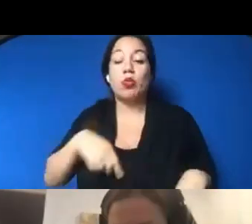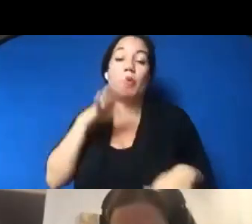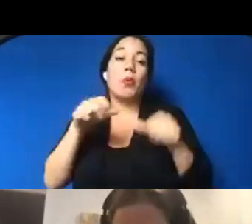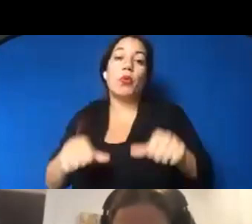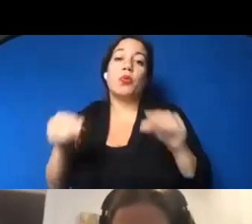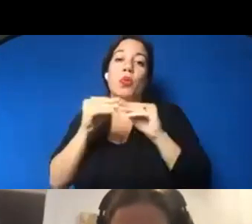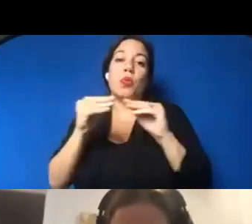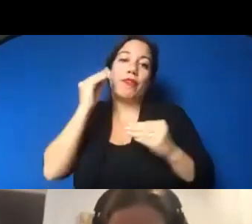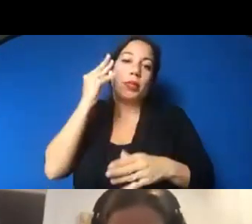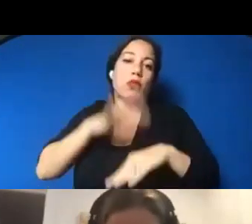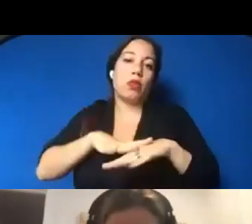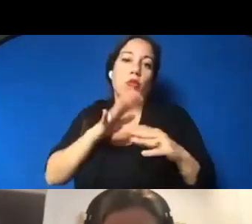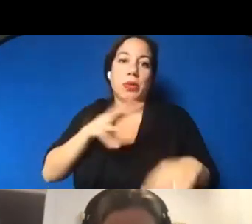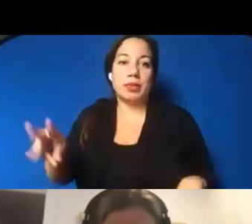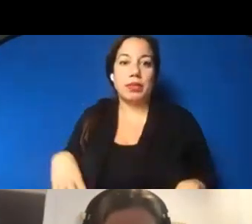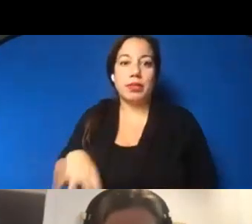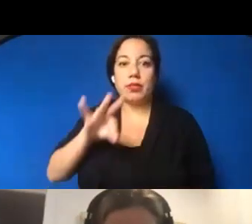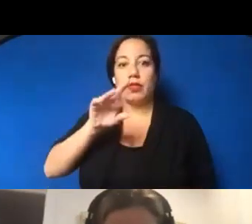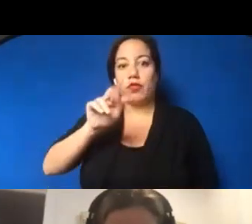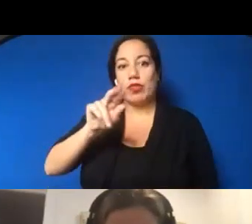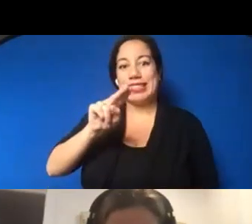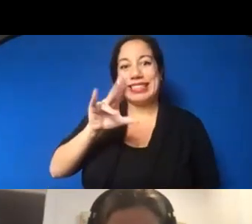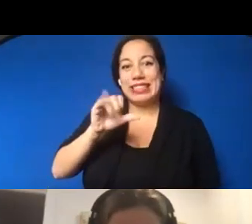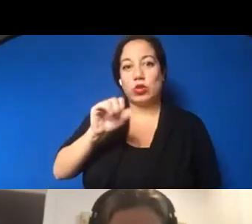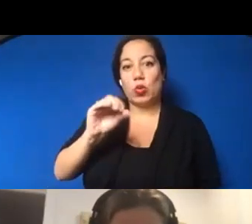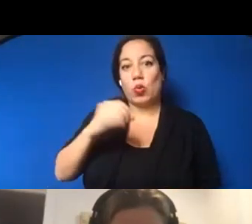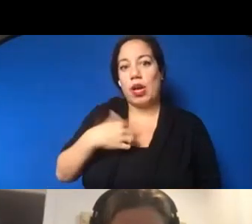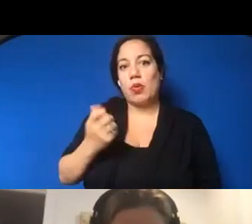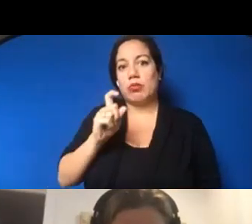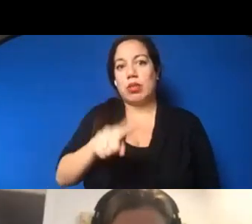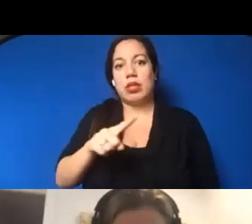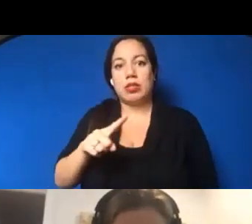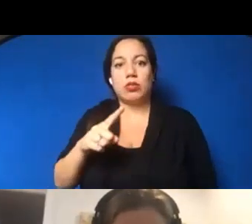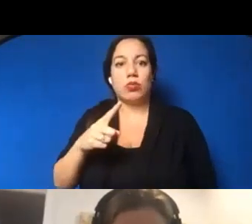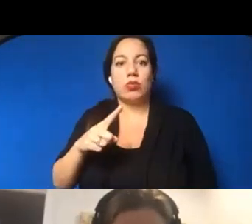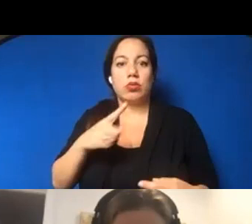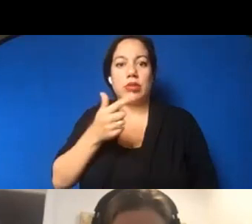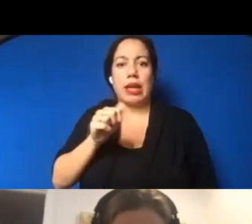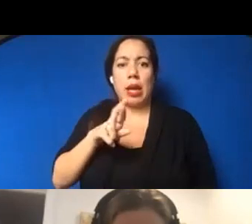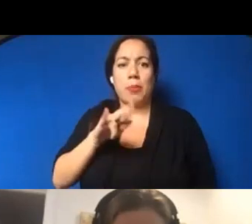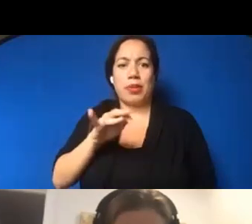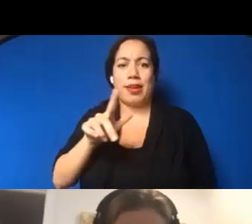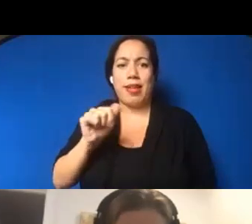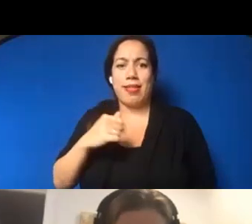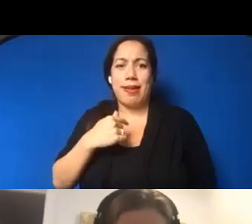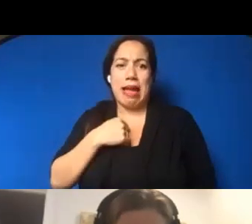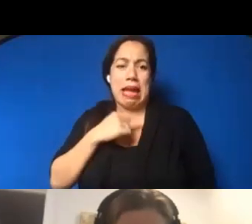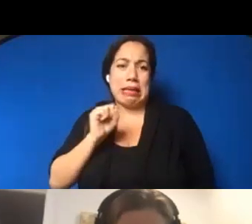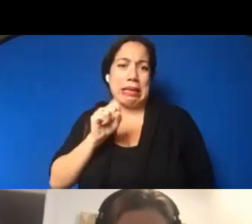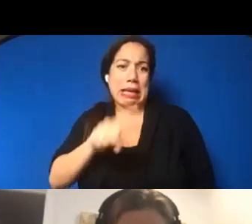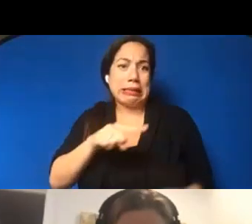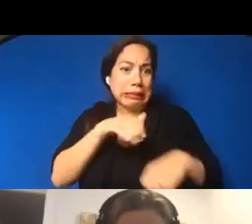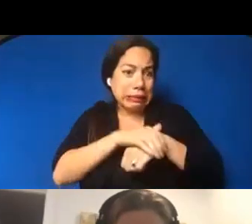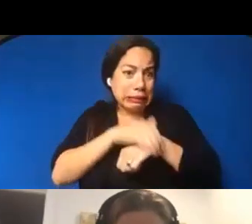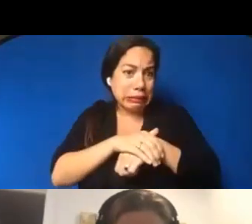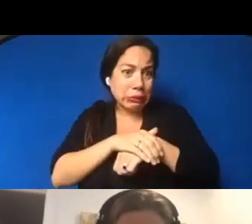Francisco? Okay, I want to ask a question to Gabriela. I think she understands English, otherwise I can raise the question in English